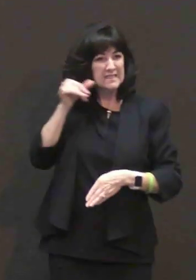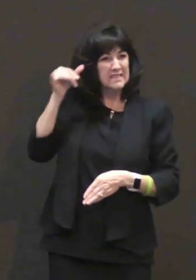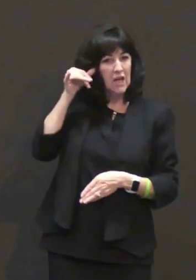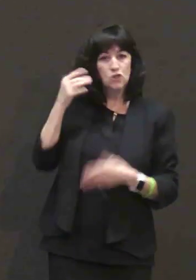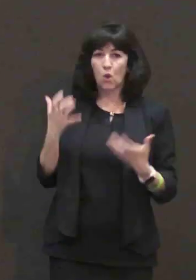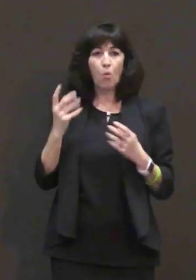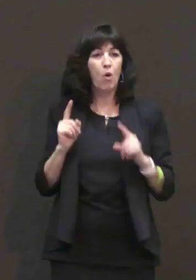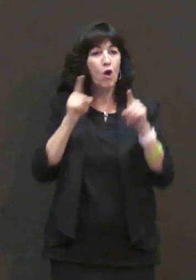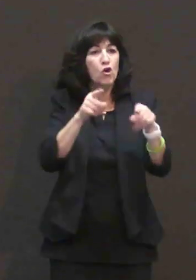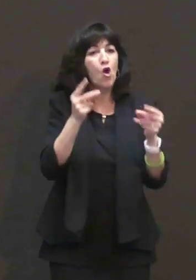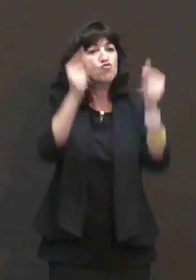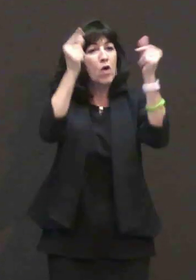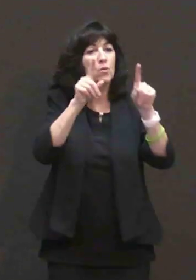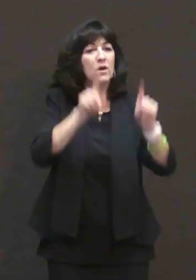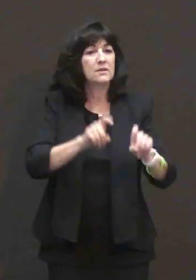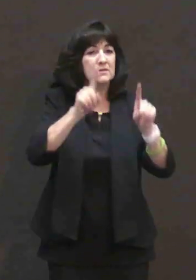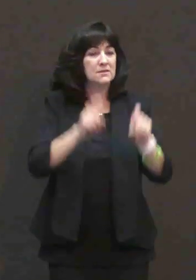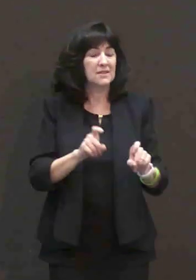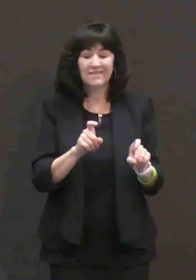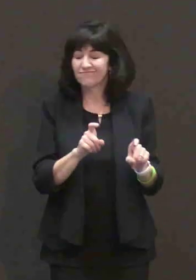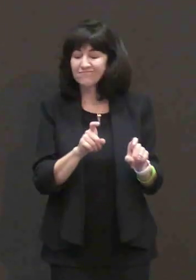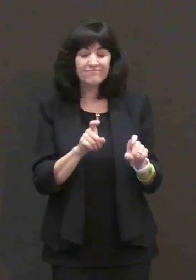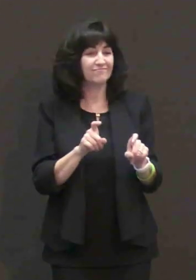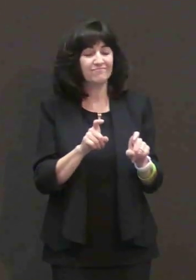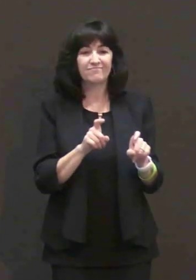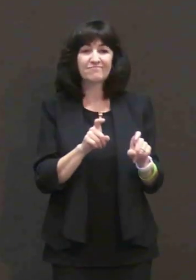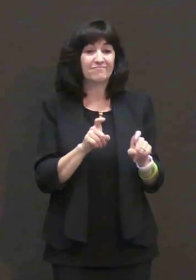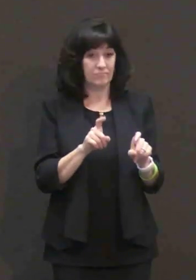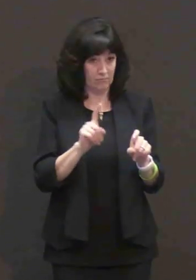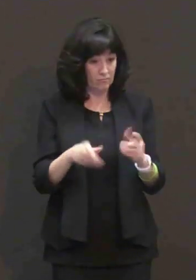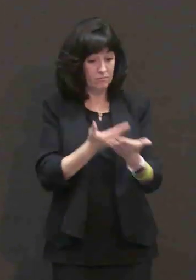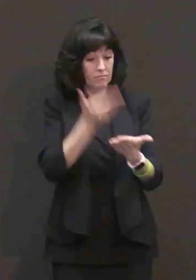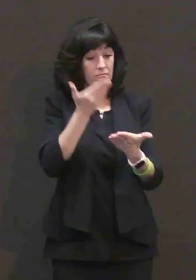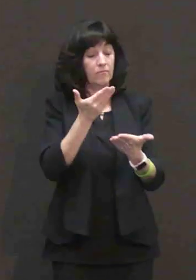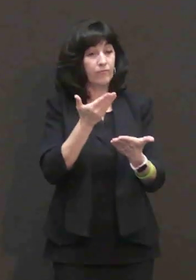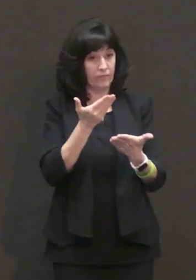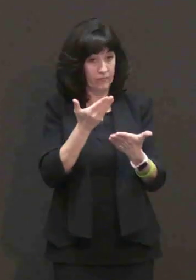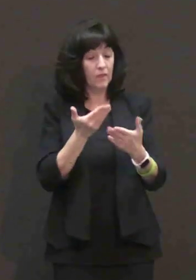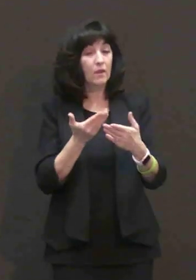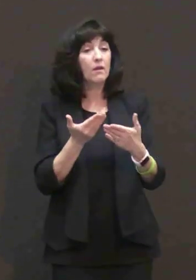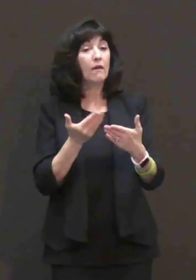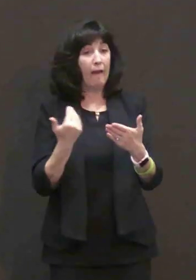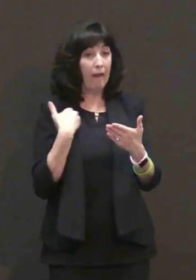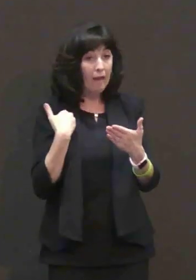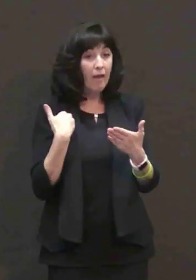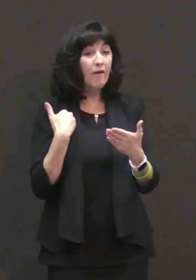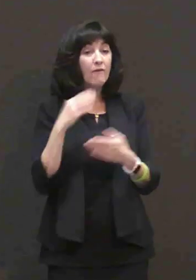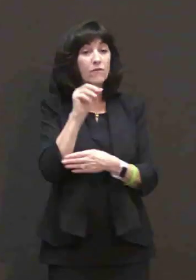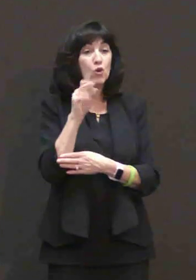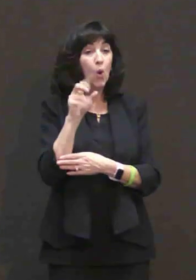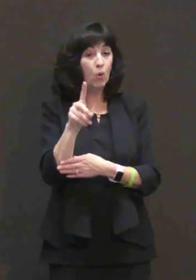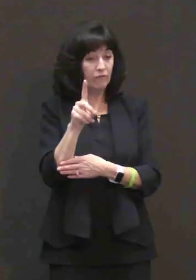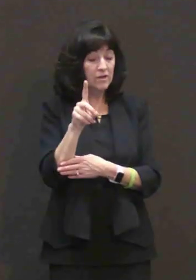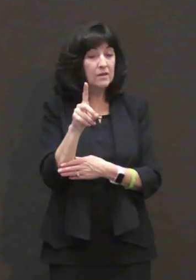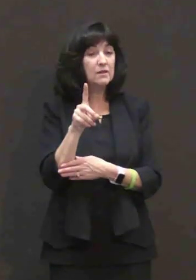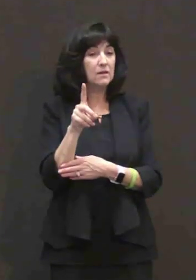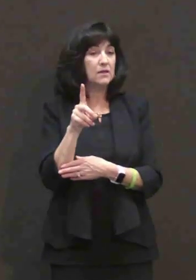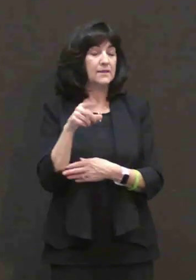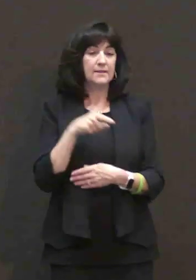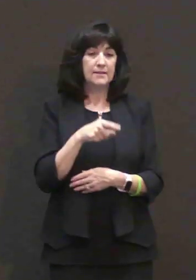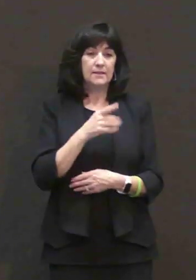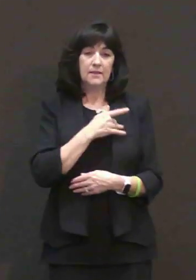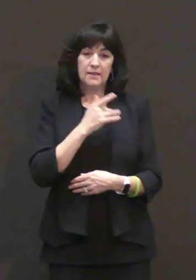back positive. This test, if somebody tests positive, is going to very likely be a